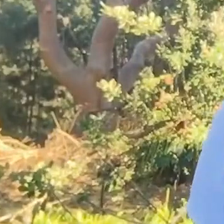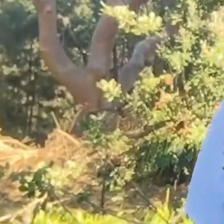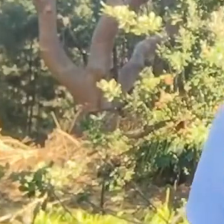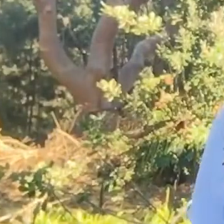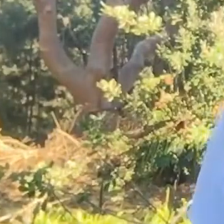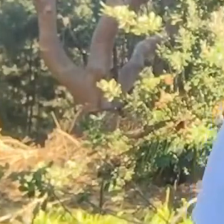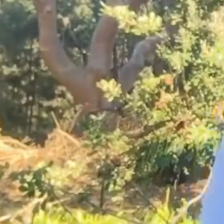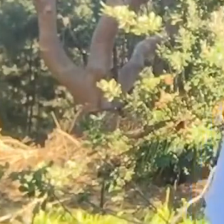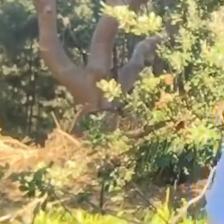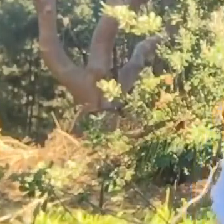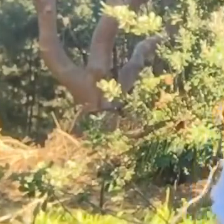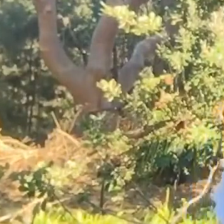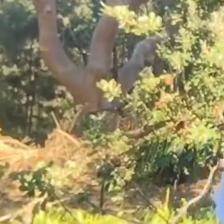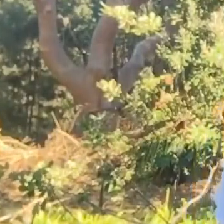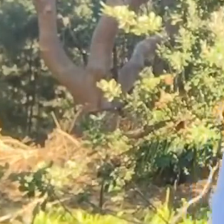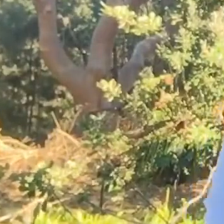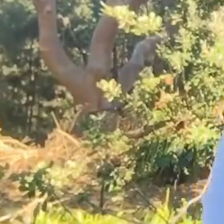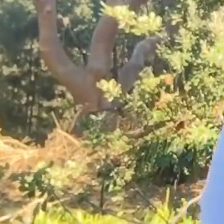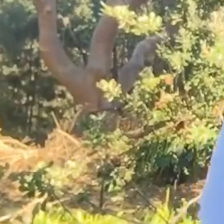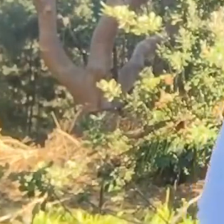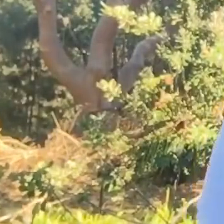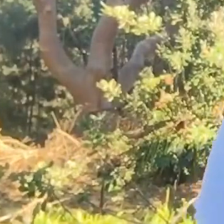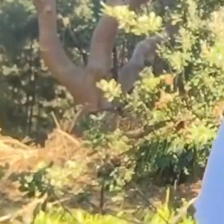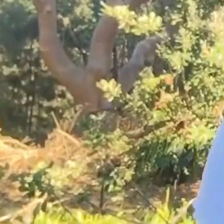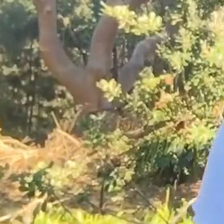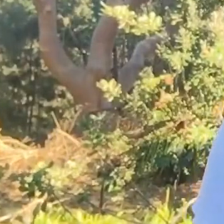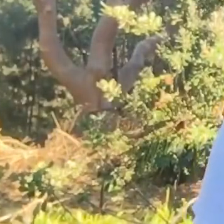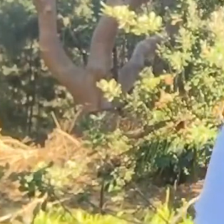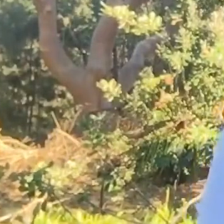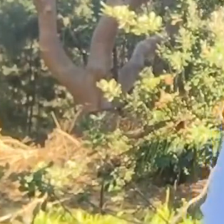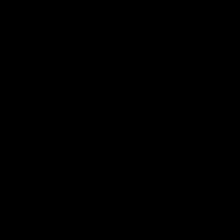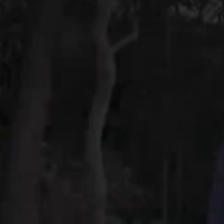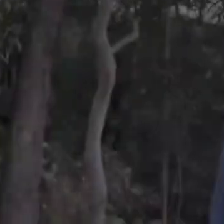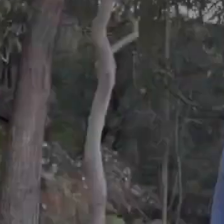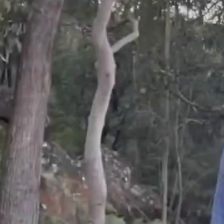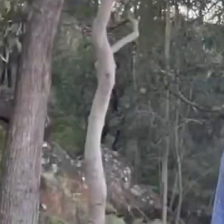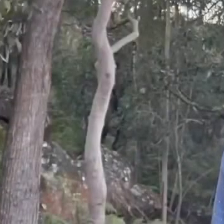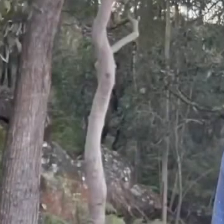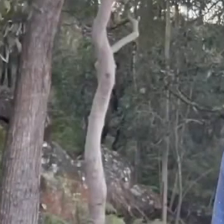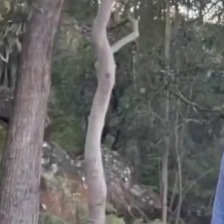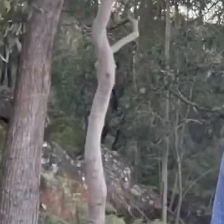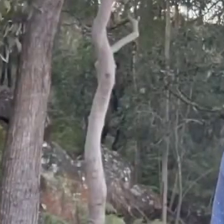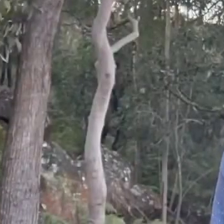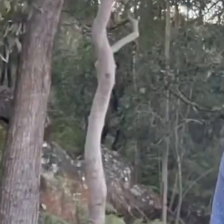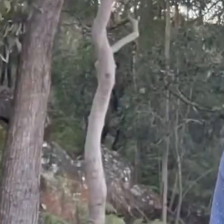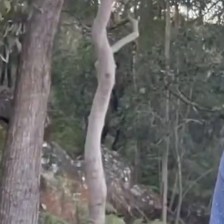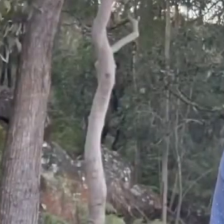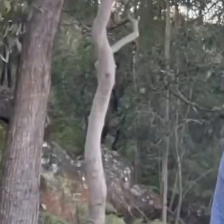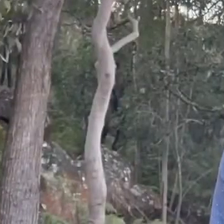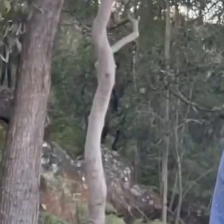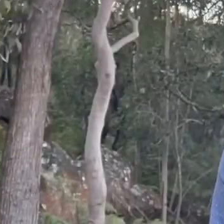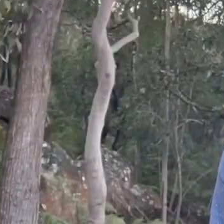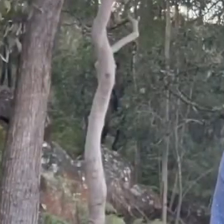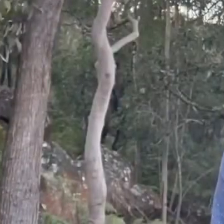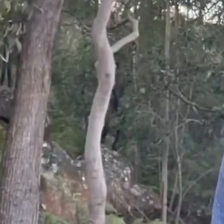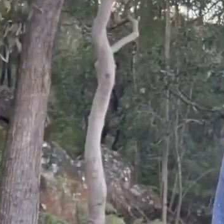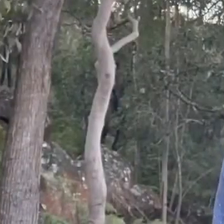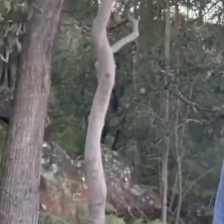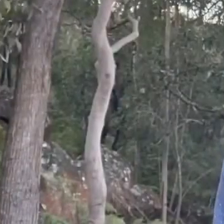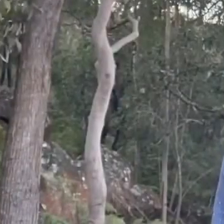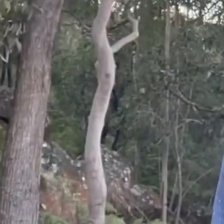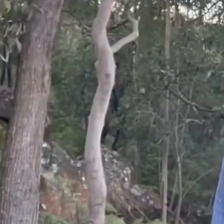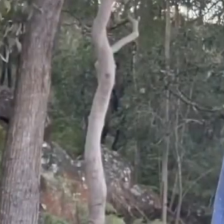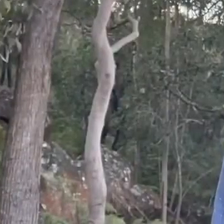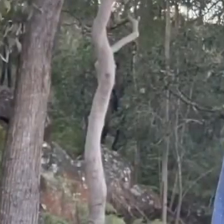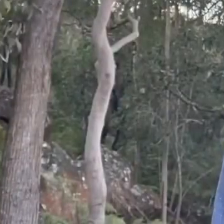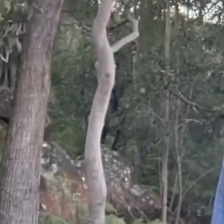only for your glory. In Jesus' name, amen. Hi, I'm Michelle from the evening service, and I'm doing today's